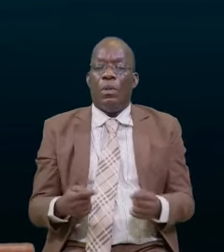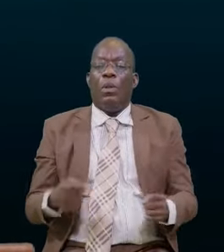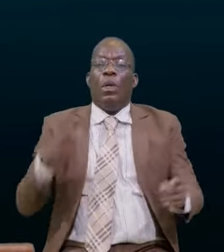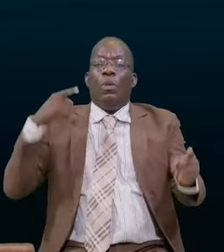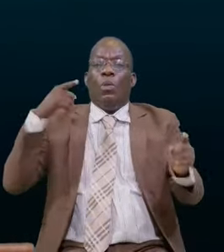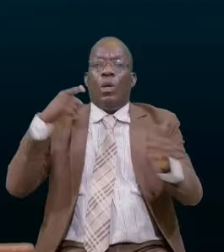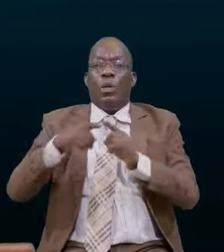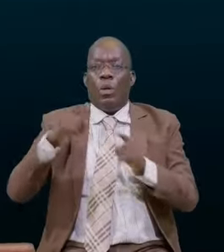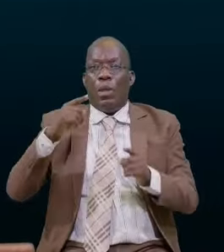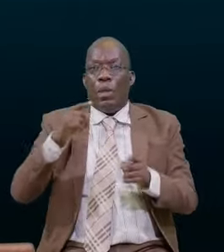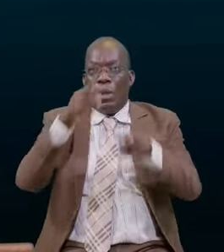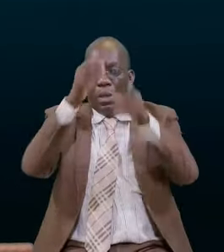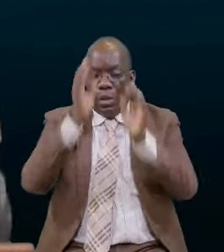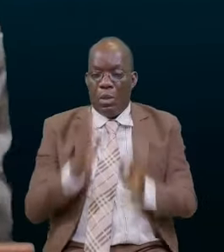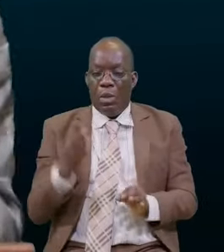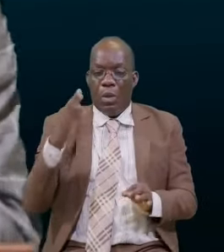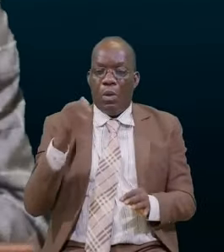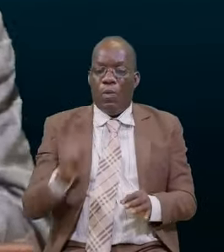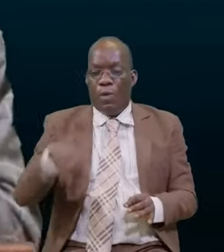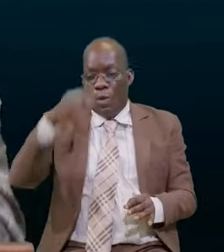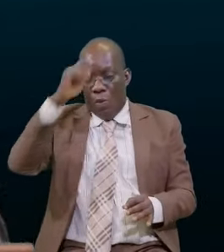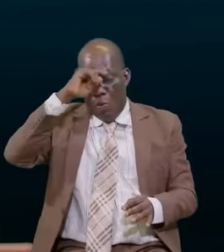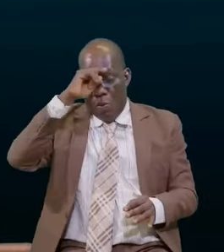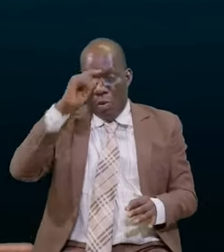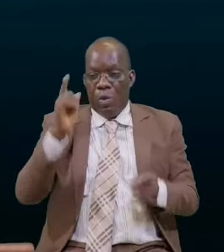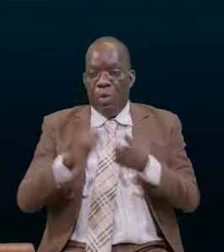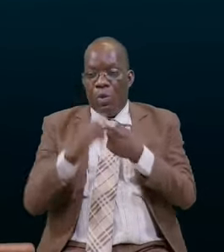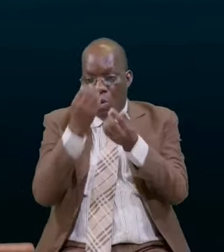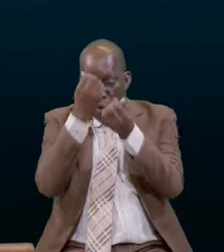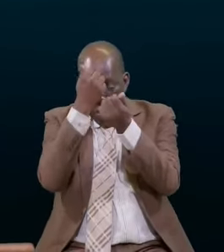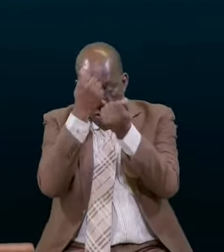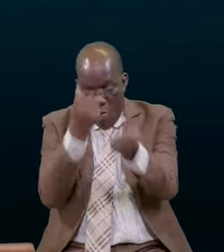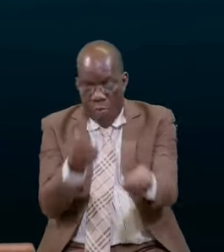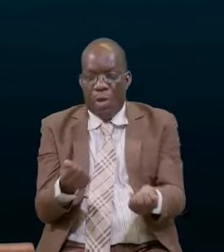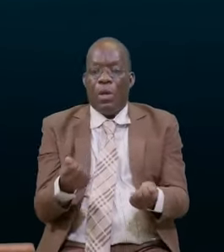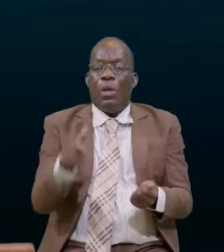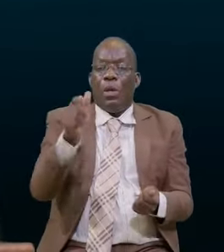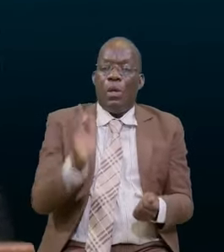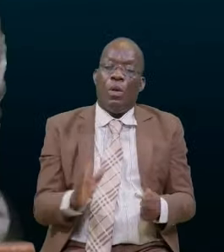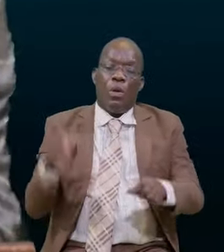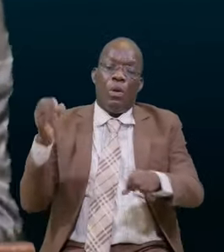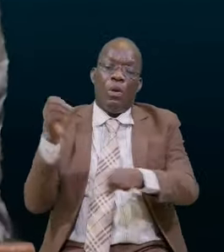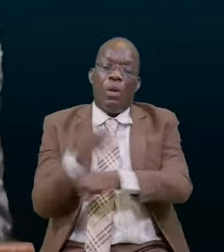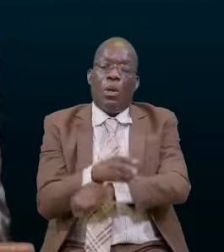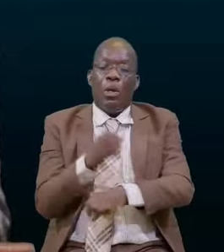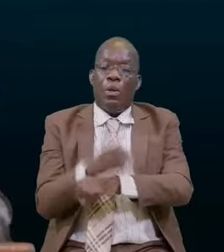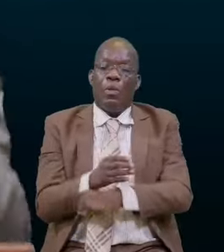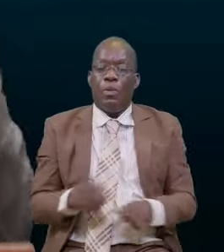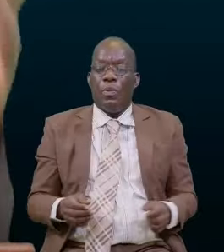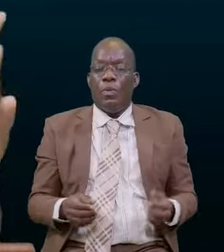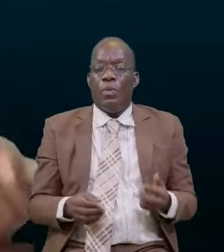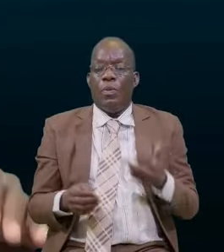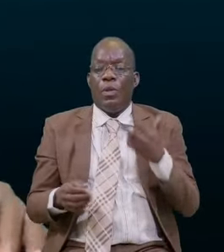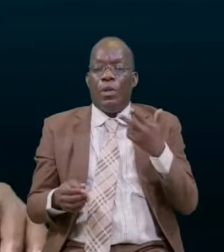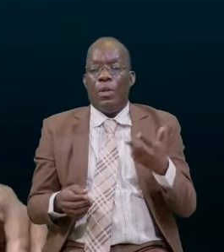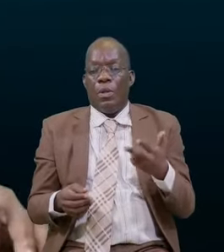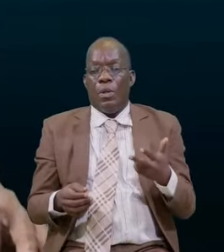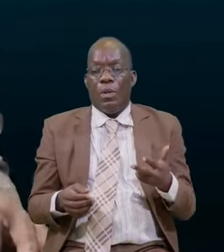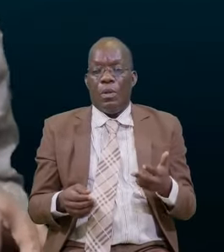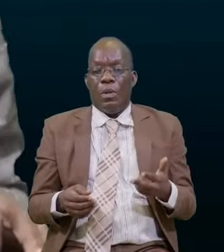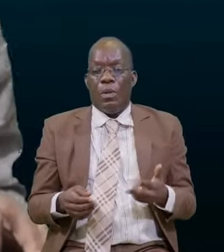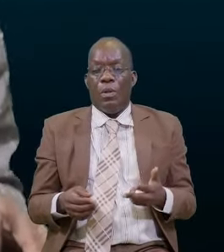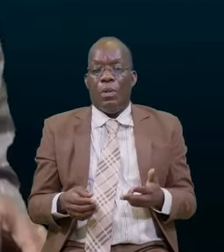to heit God's counsel definite decision of the wise to hit God's councel and number three deliberate